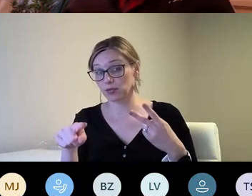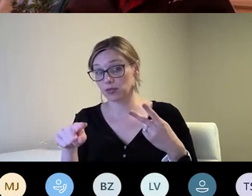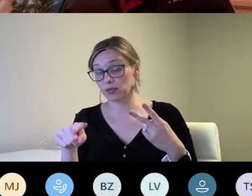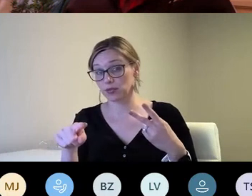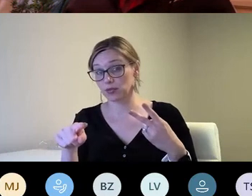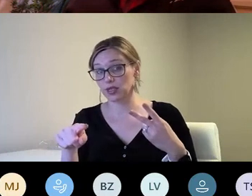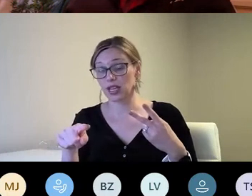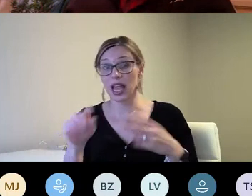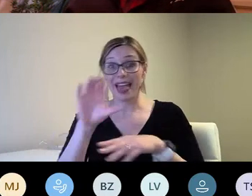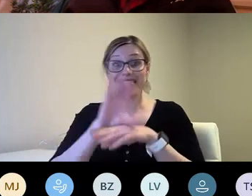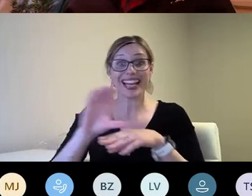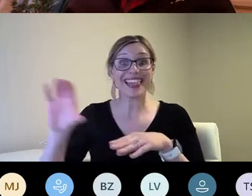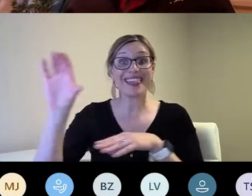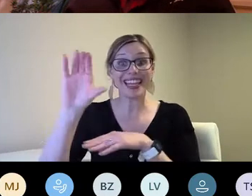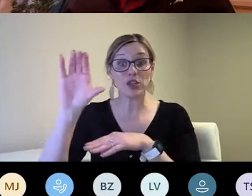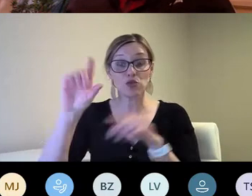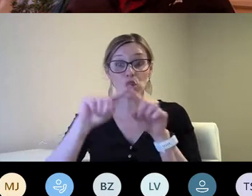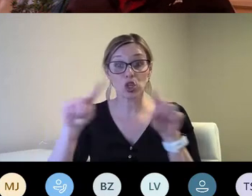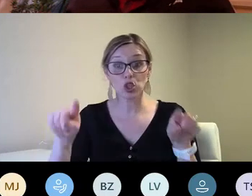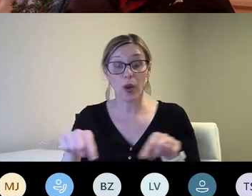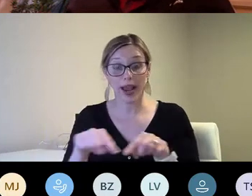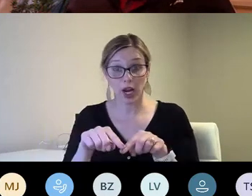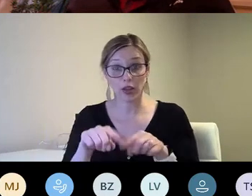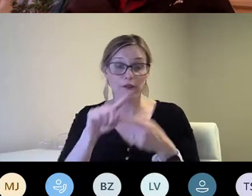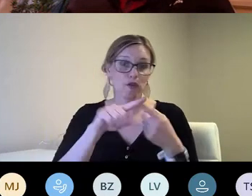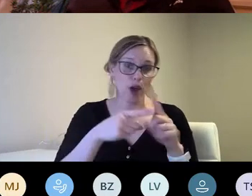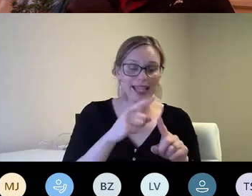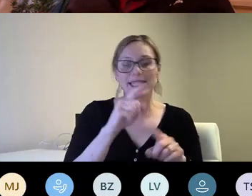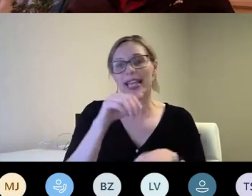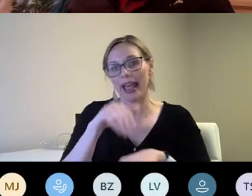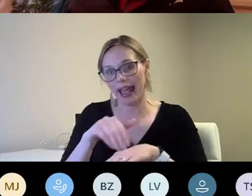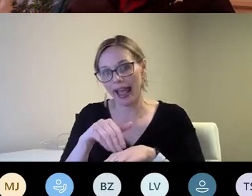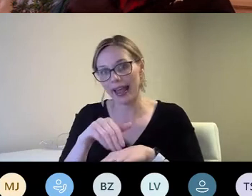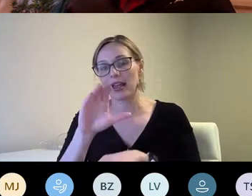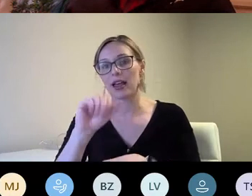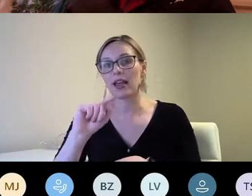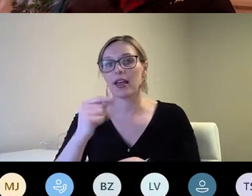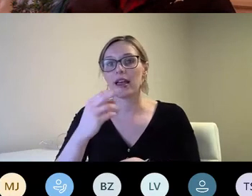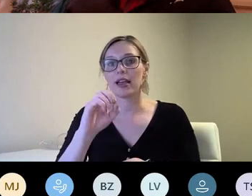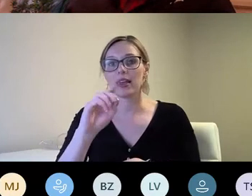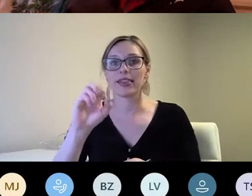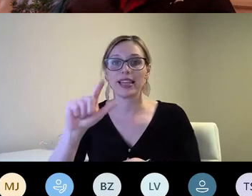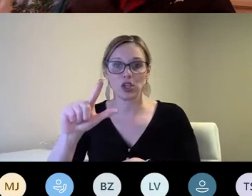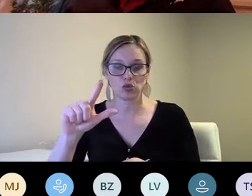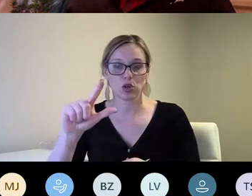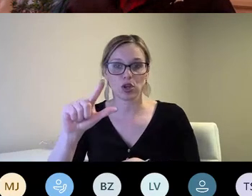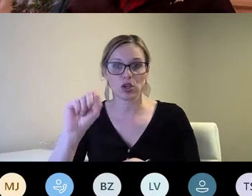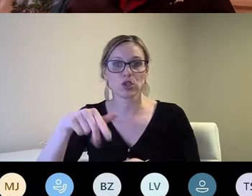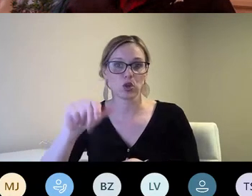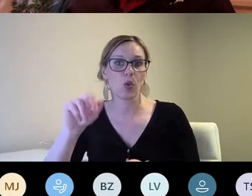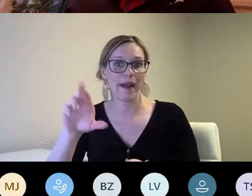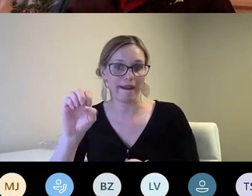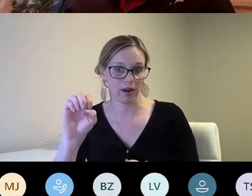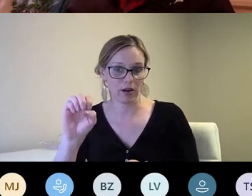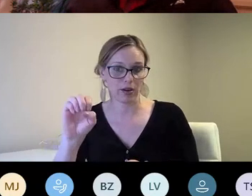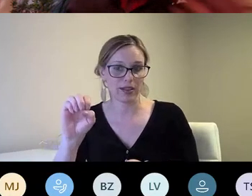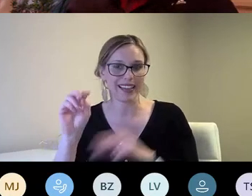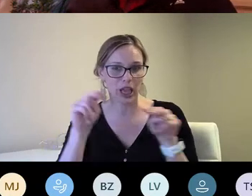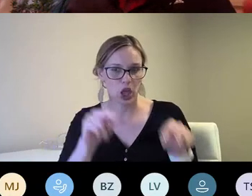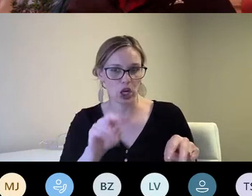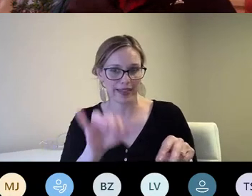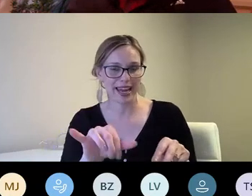the Cathedral Square, Friends of Cathedral Square had looked at this, and I wonder if there's been